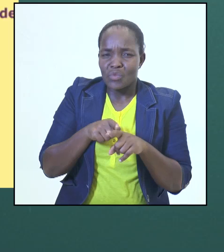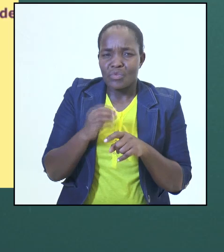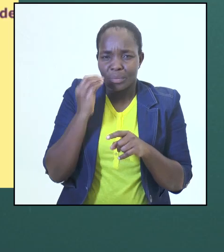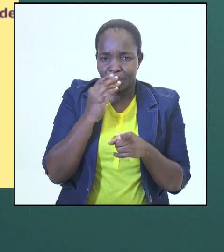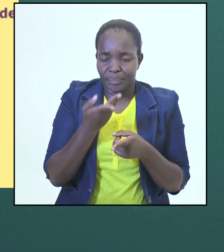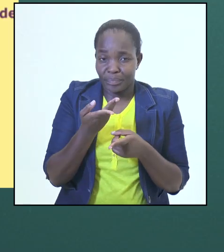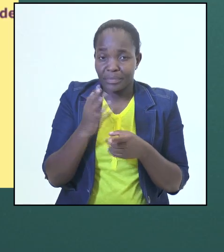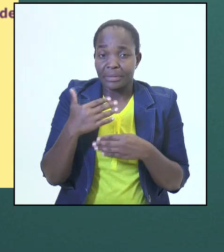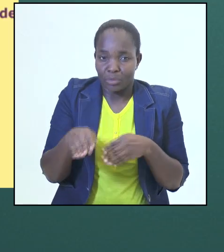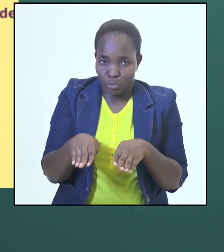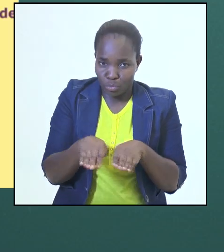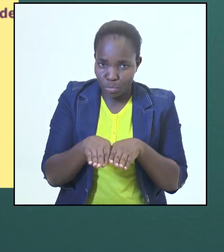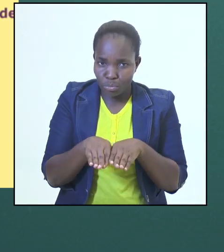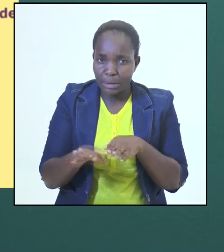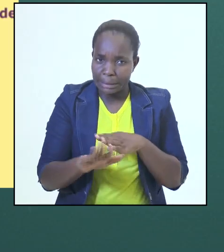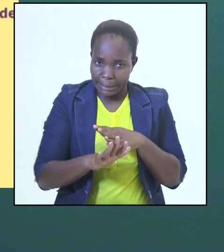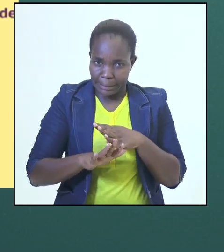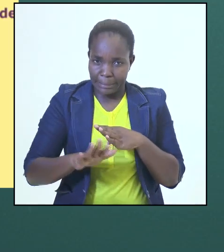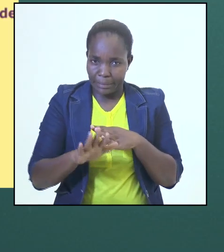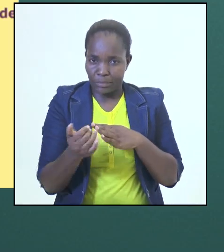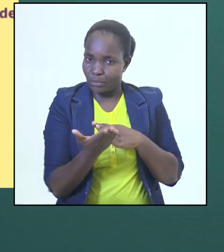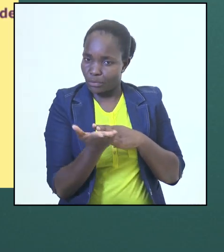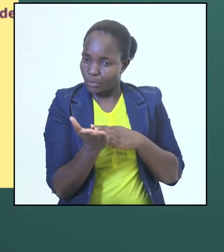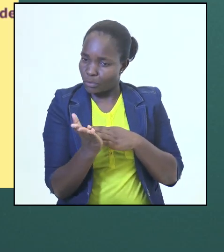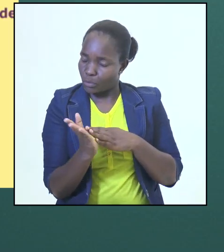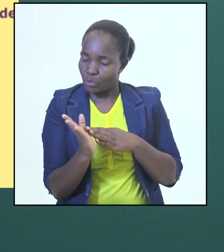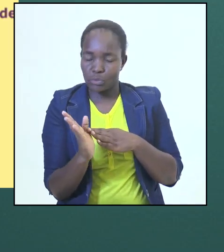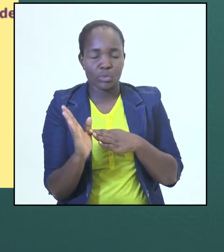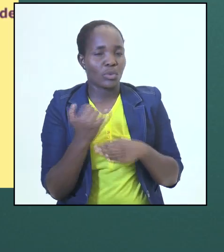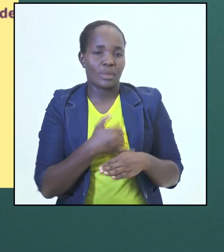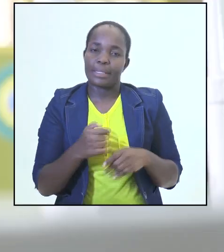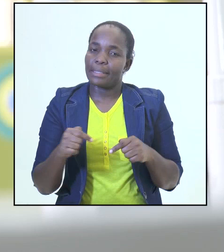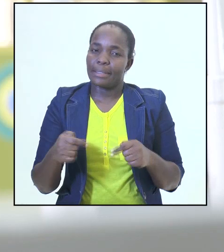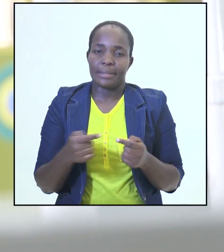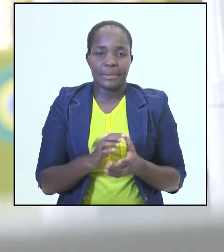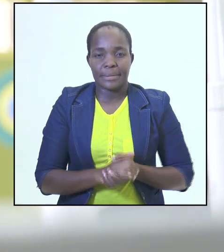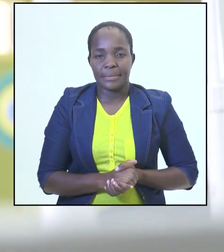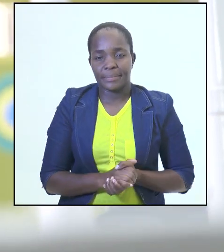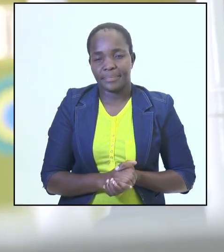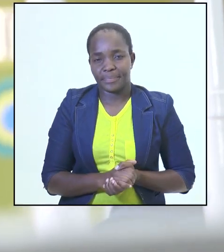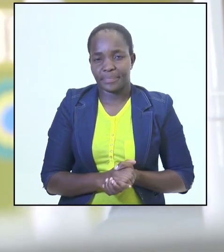the basis for the food used by all living organisms.